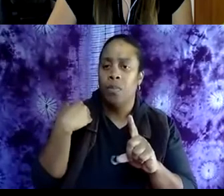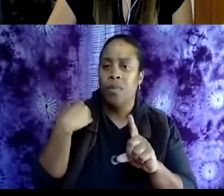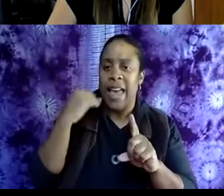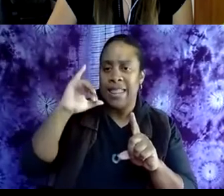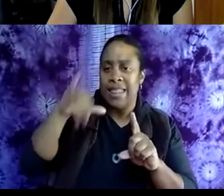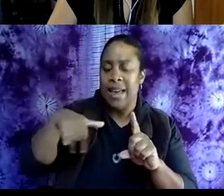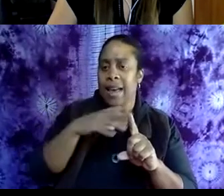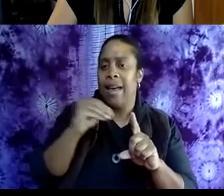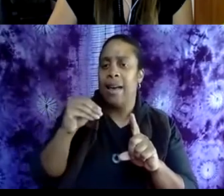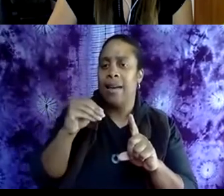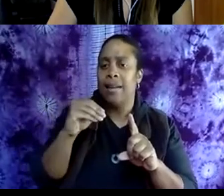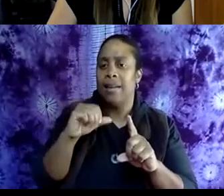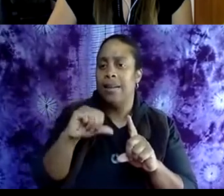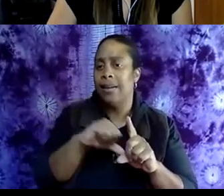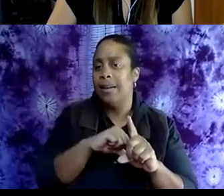another